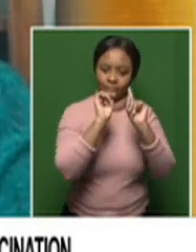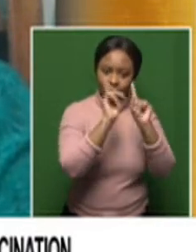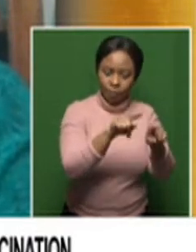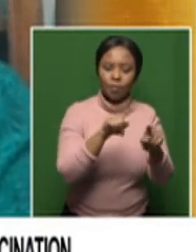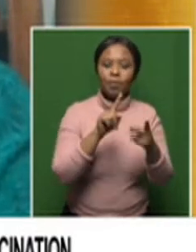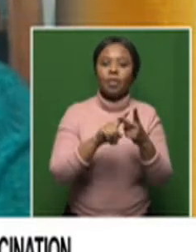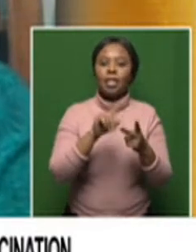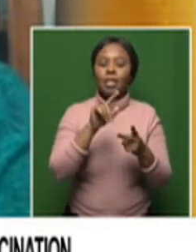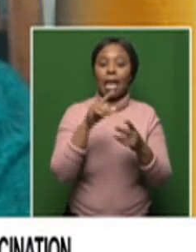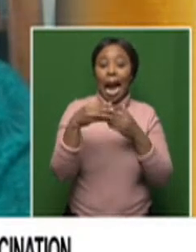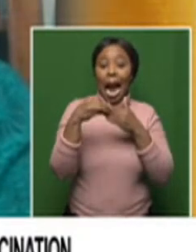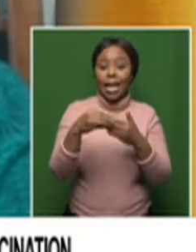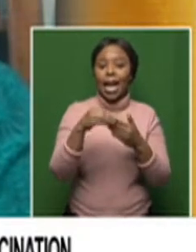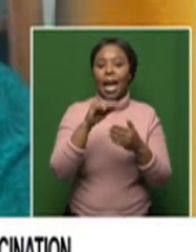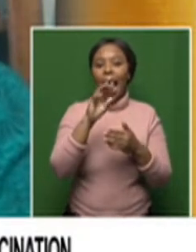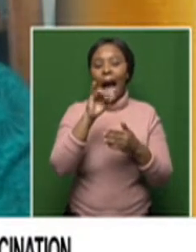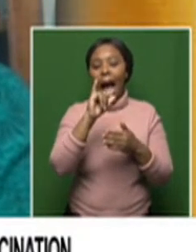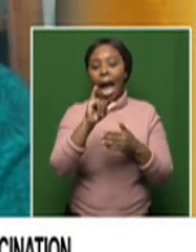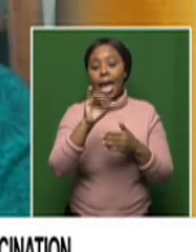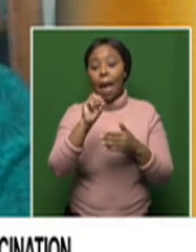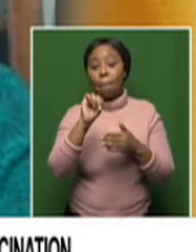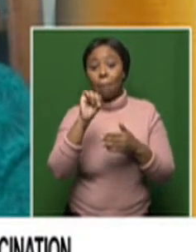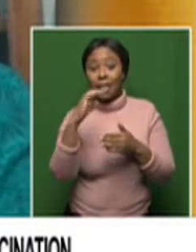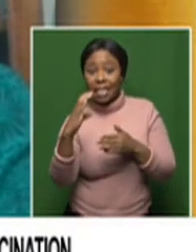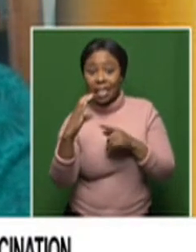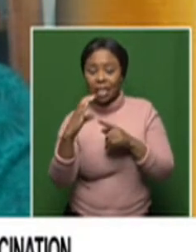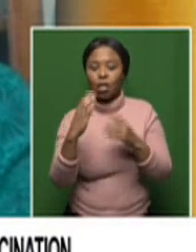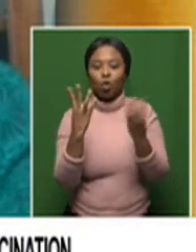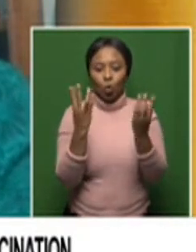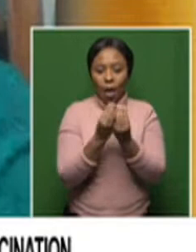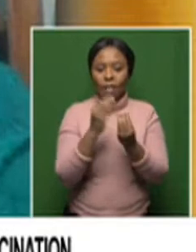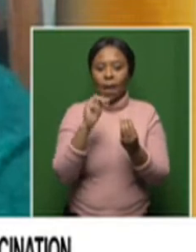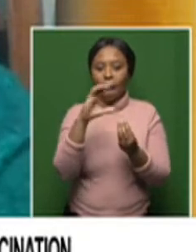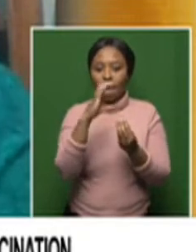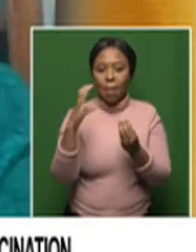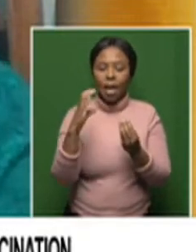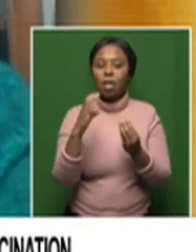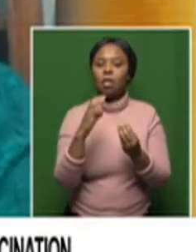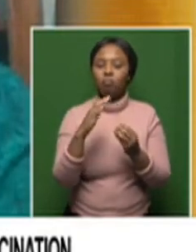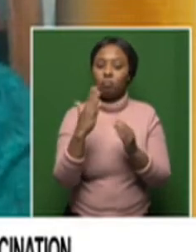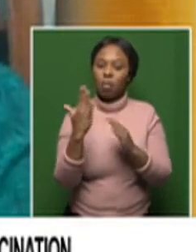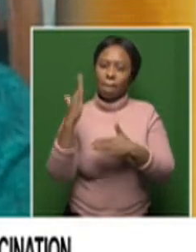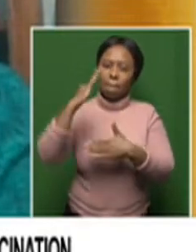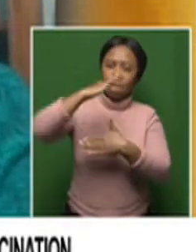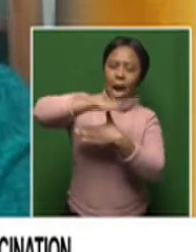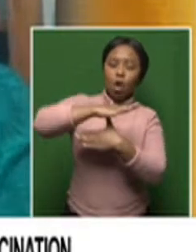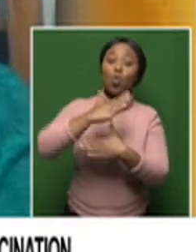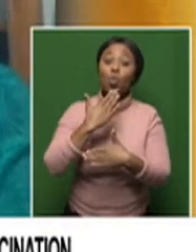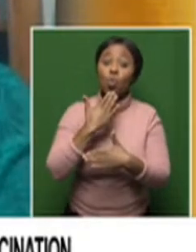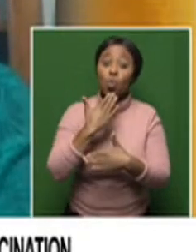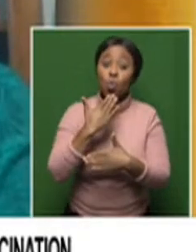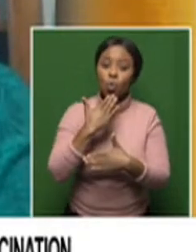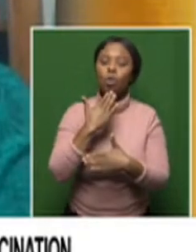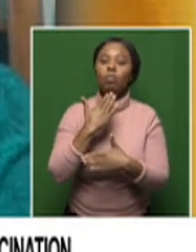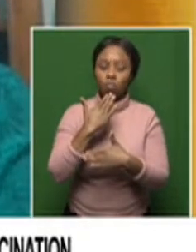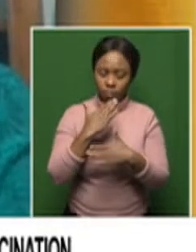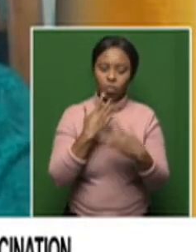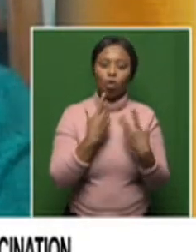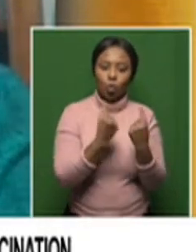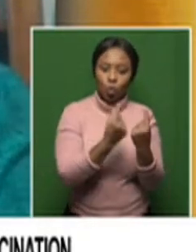IMC on COVID-19 together with the MEC on which of the sectors to prioritize and moving along until